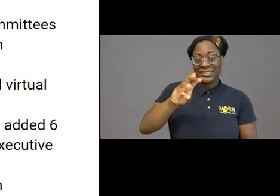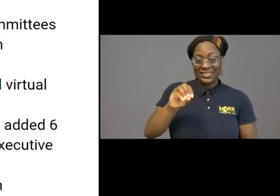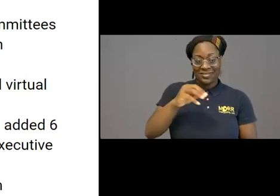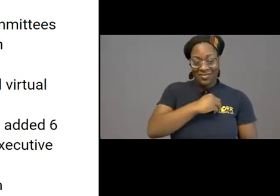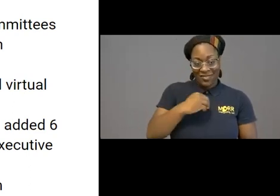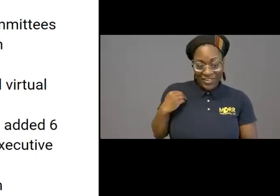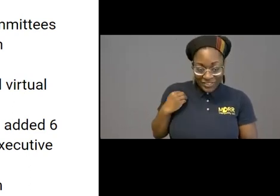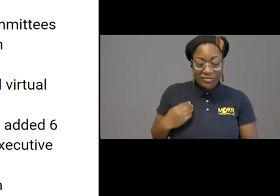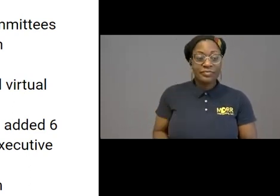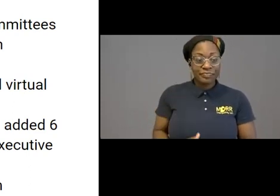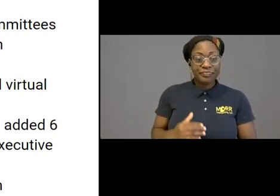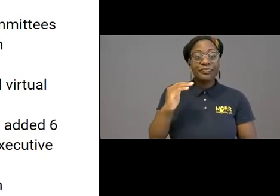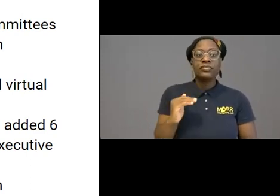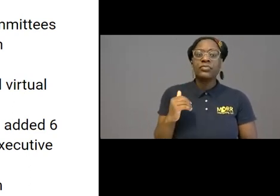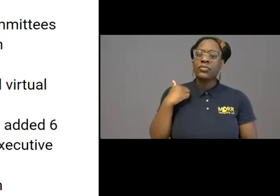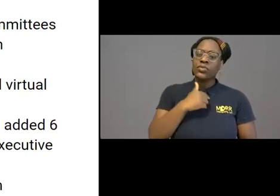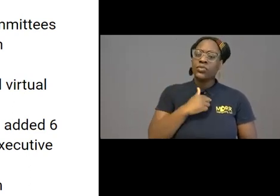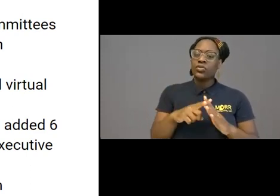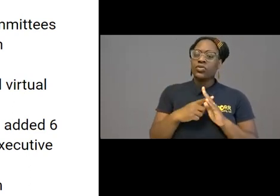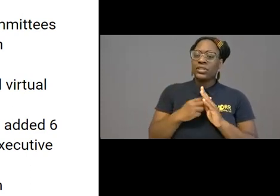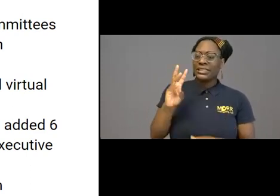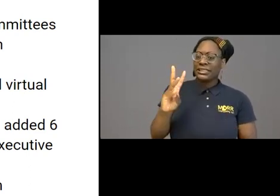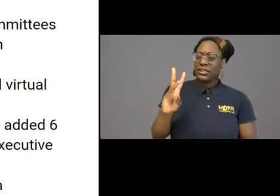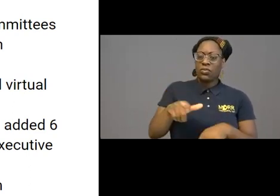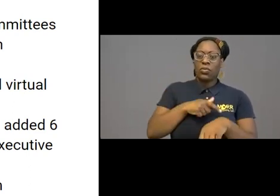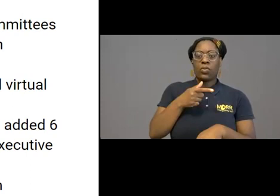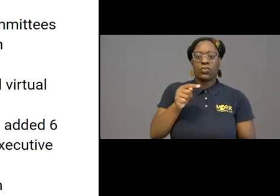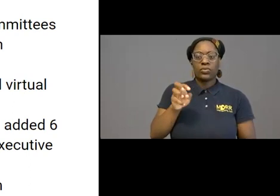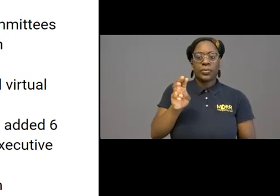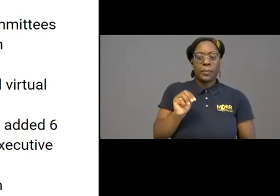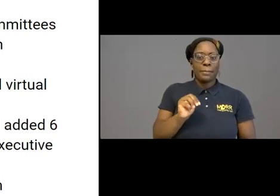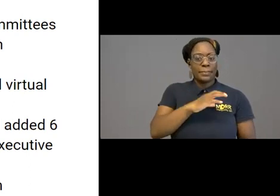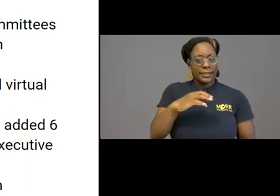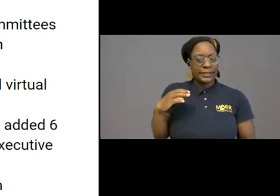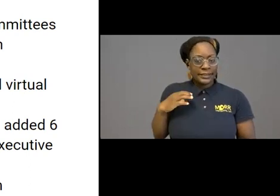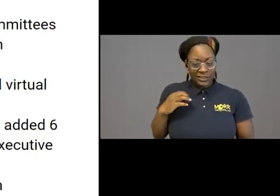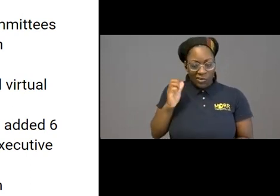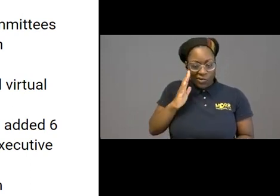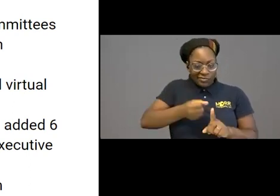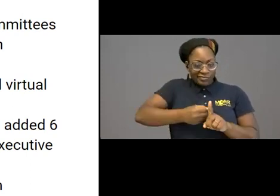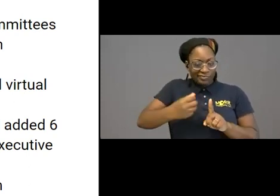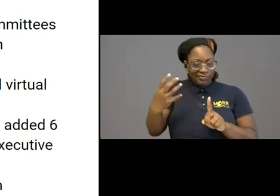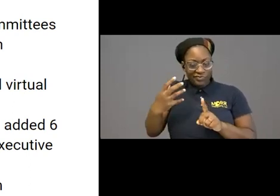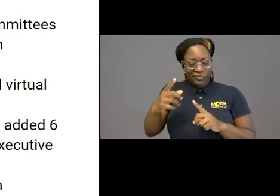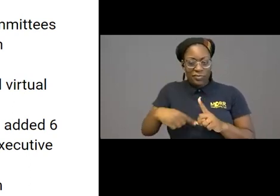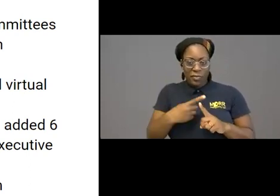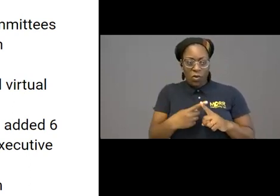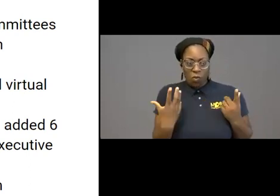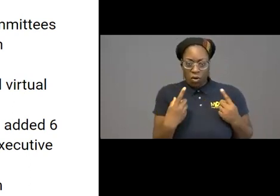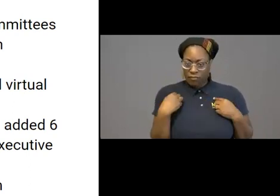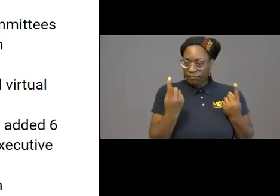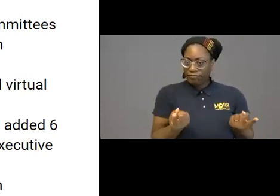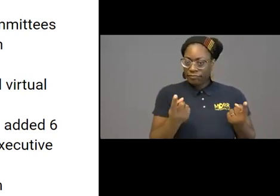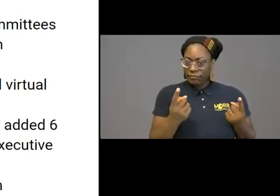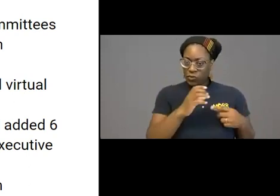talk more about each of these committees today and what they've been working on. We released an anti-racism statement with action items